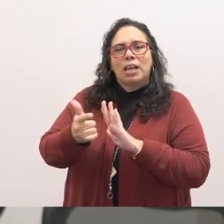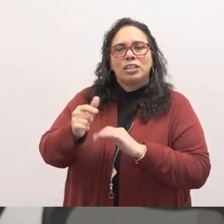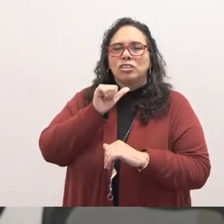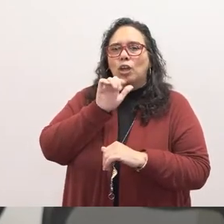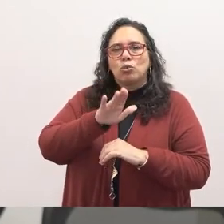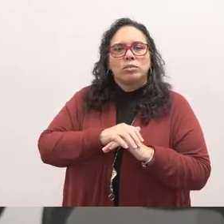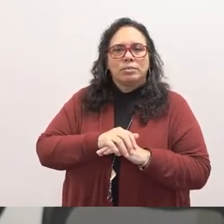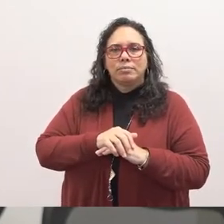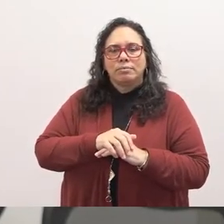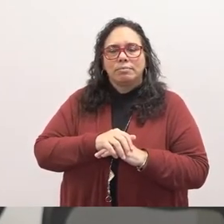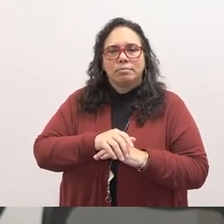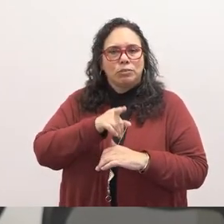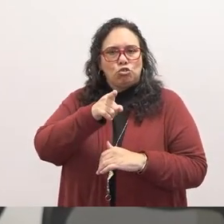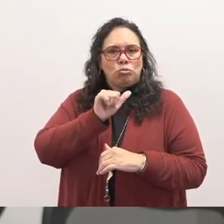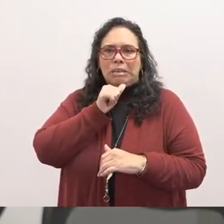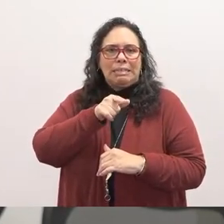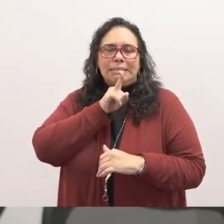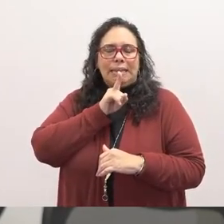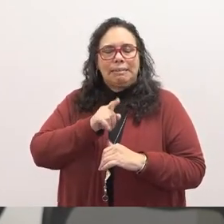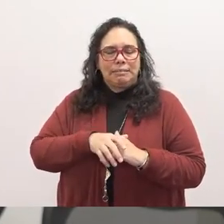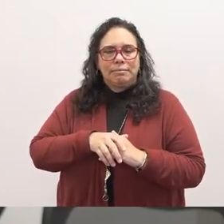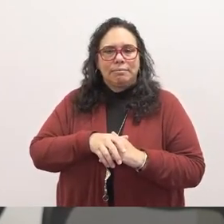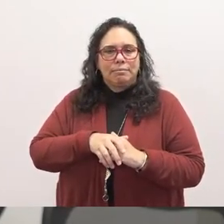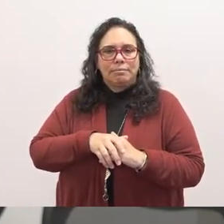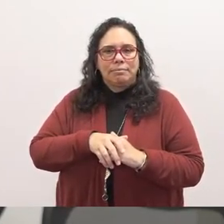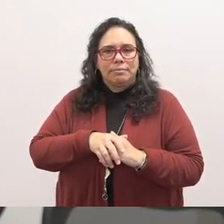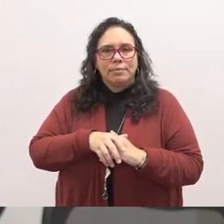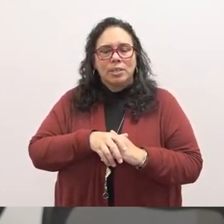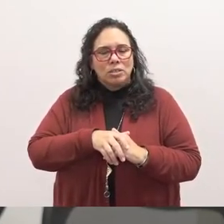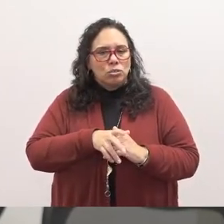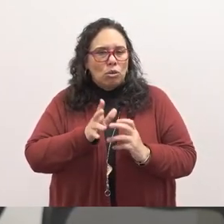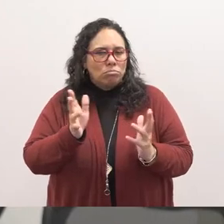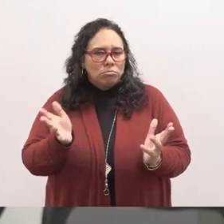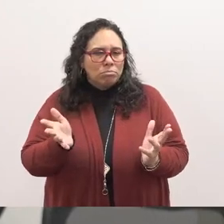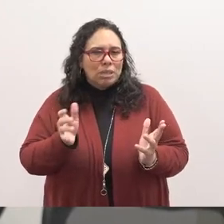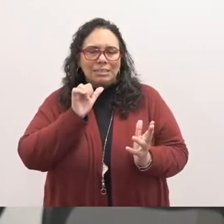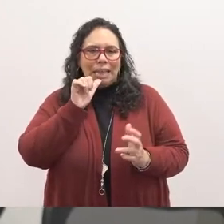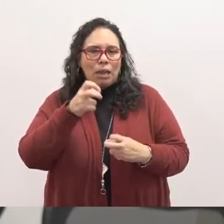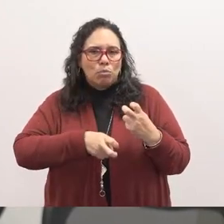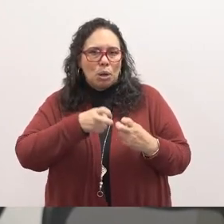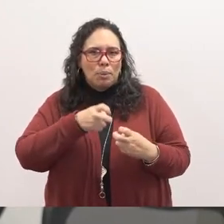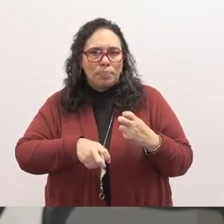yours, right? You're not saying that. They're saying that. So that's not a problem